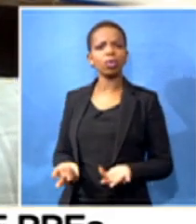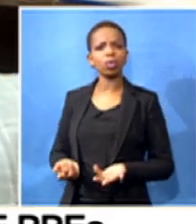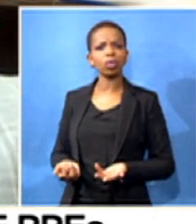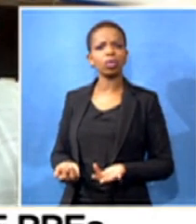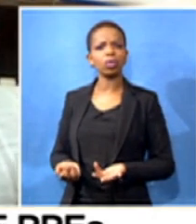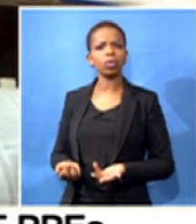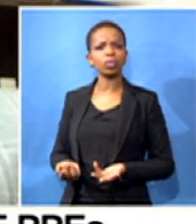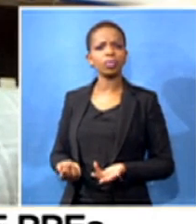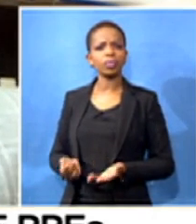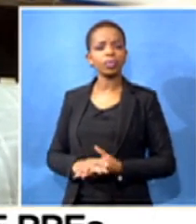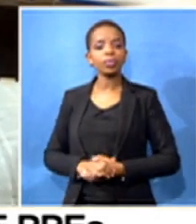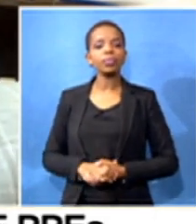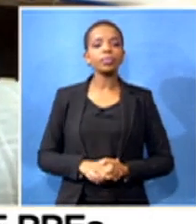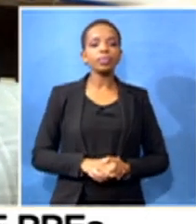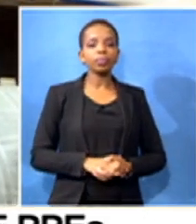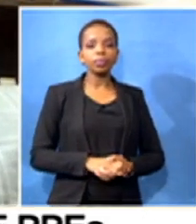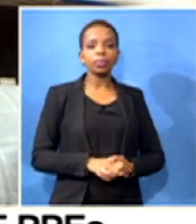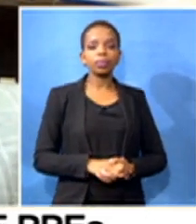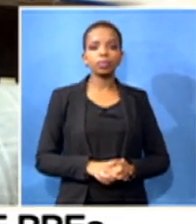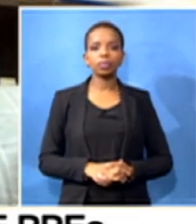As I said,